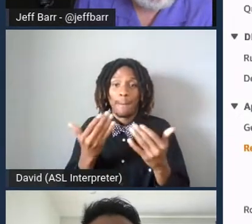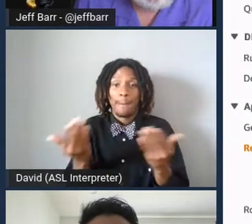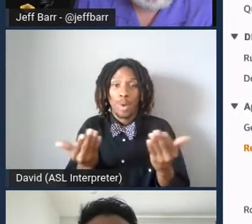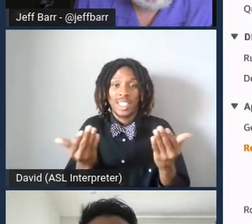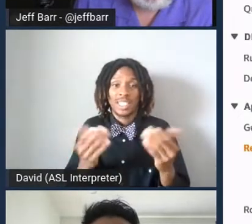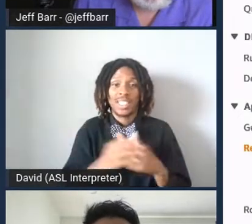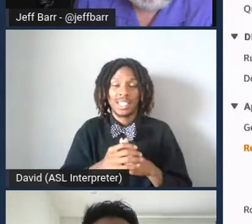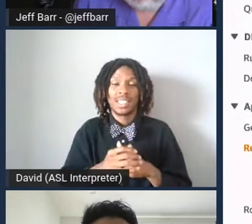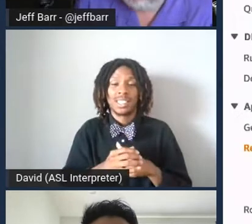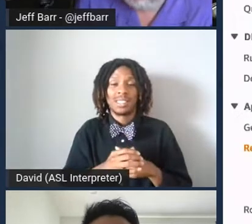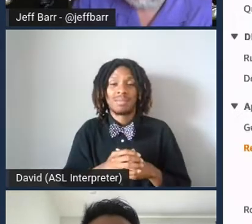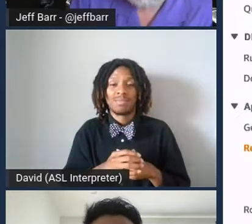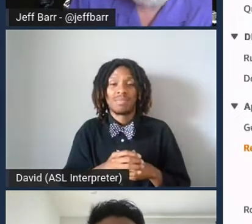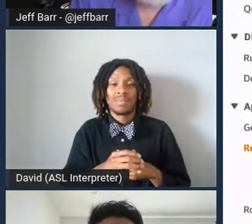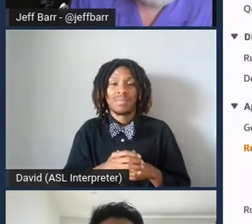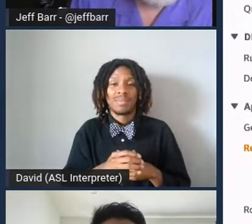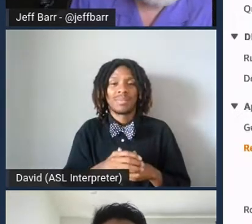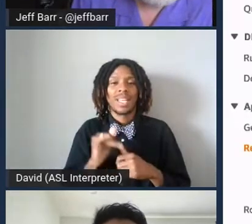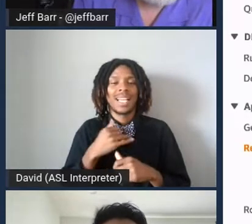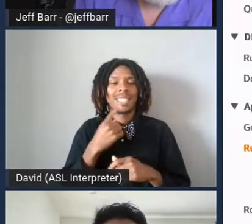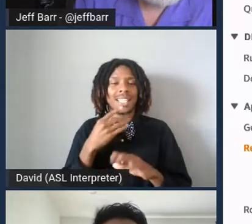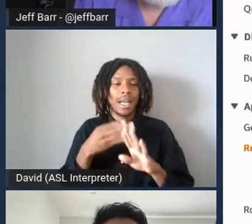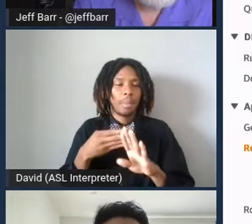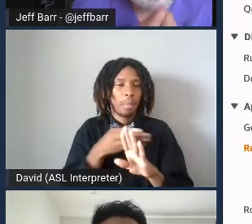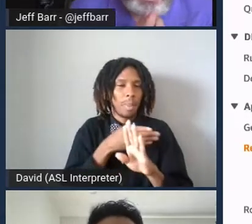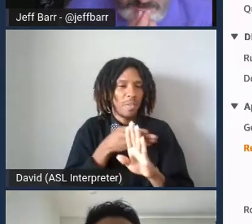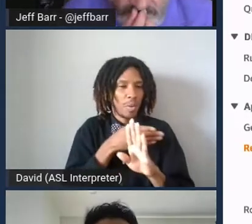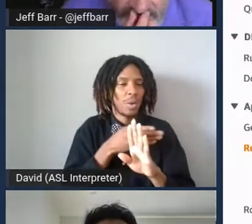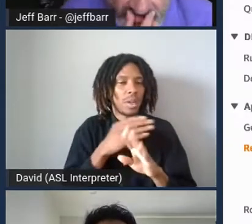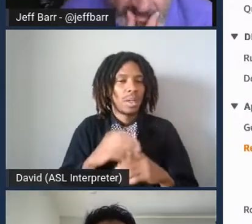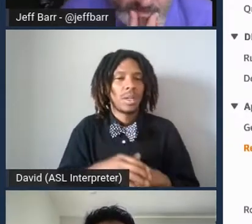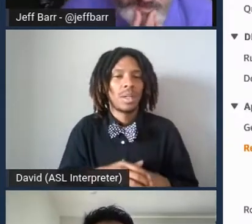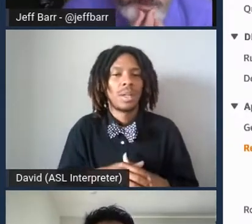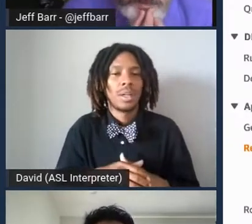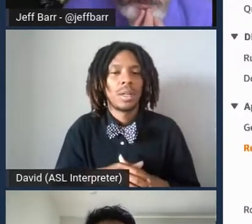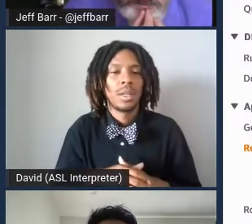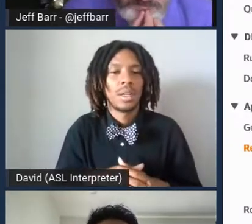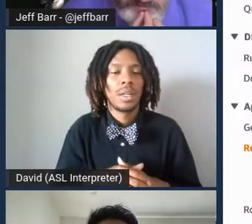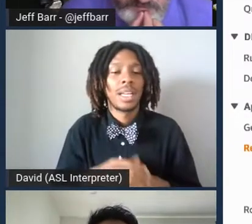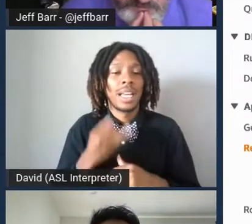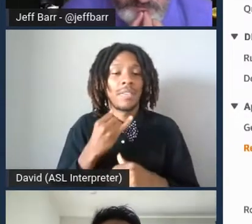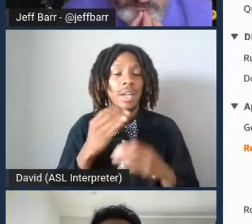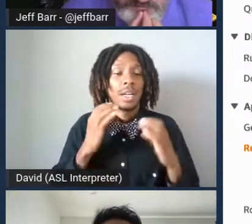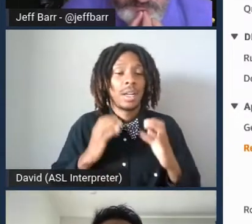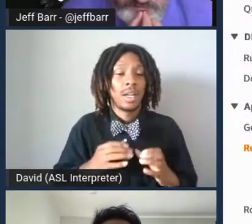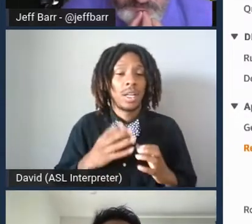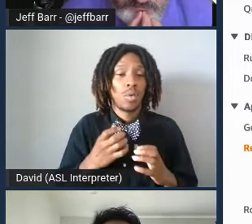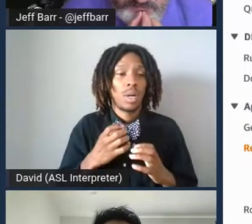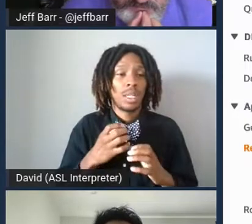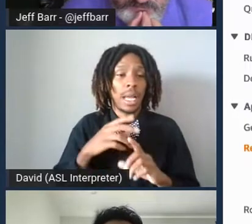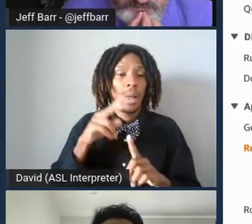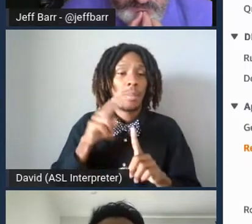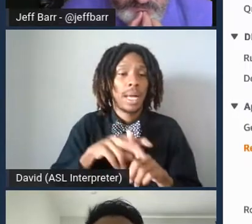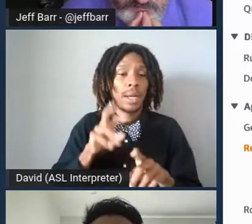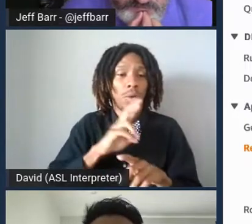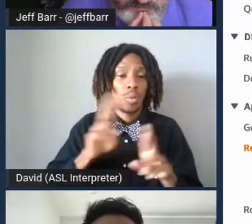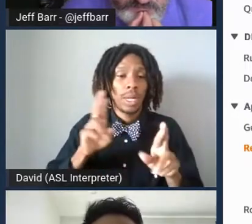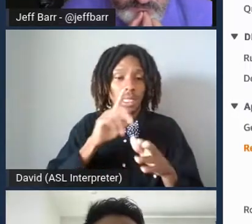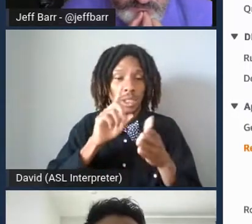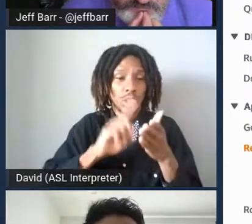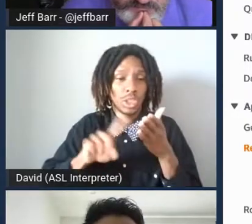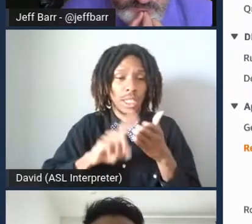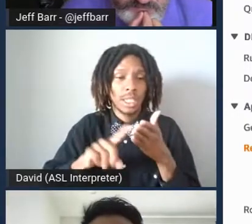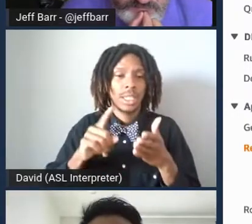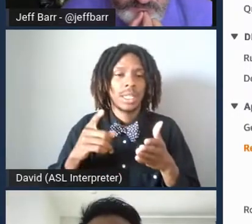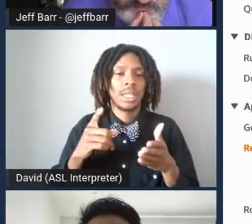Right. So like I said before, Jeff, in order for customers to apply the readiness checks, they will have to